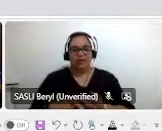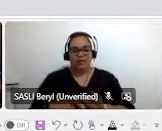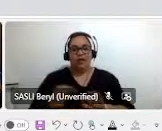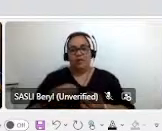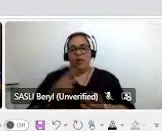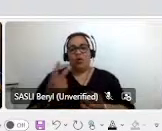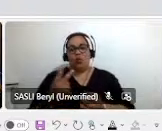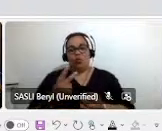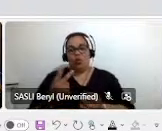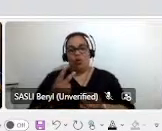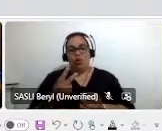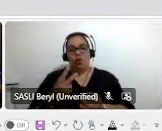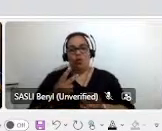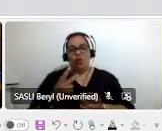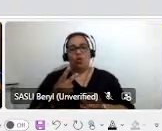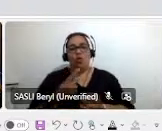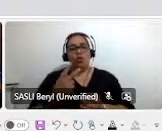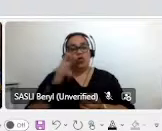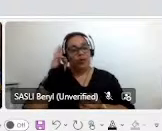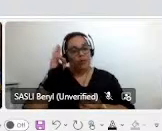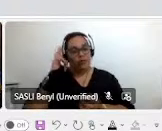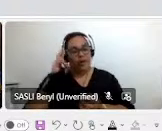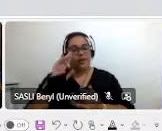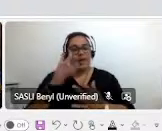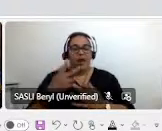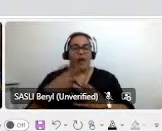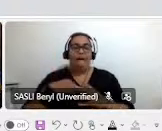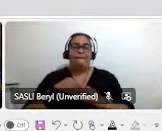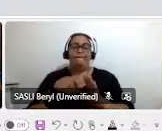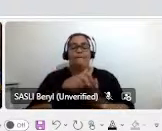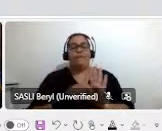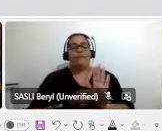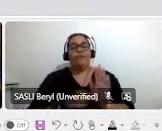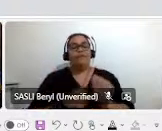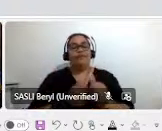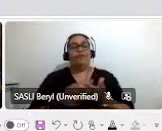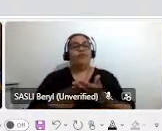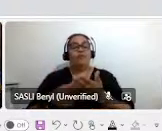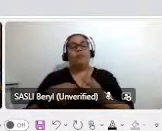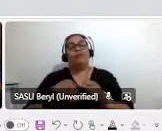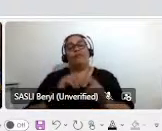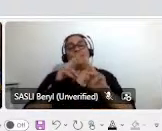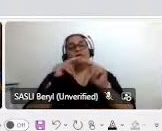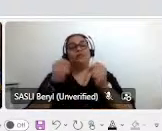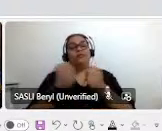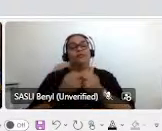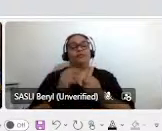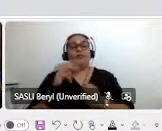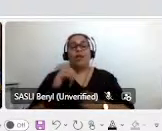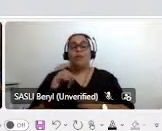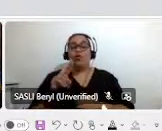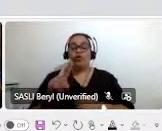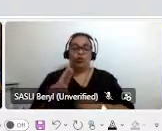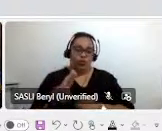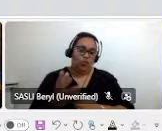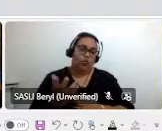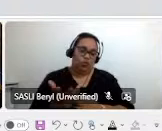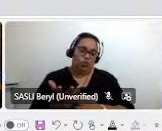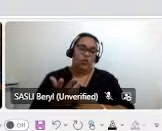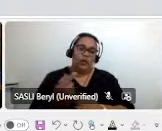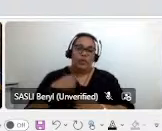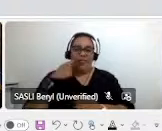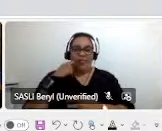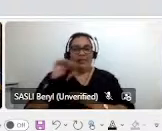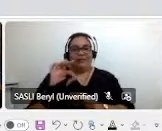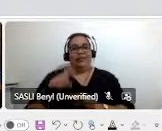would also, you also reminded me in terms of the discussion of the National Memorandum of Understanding. I think